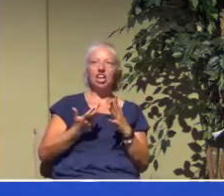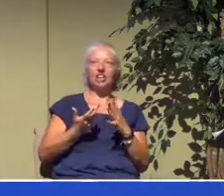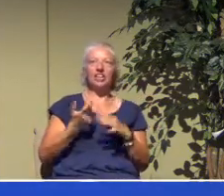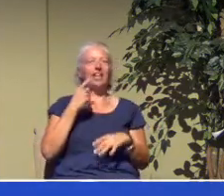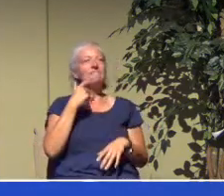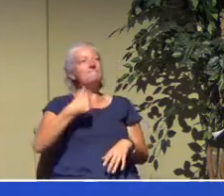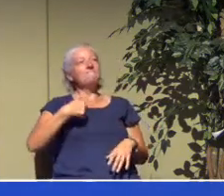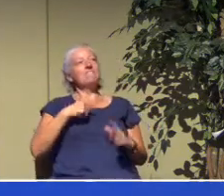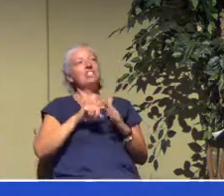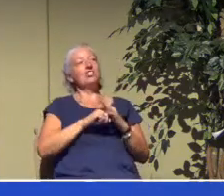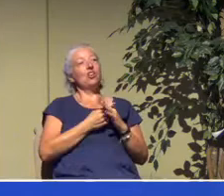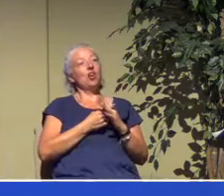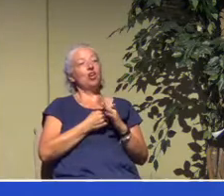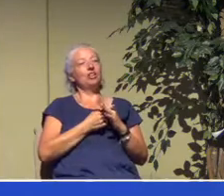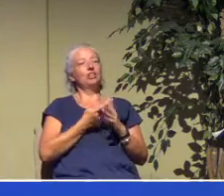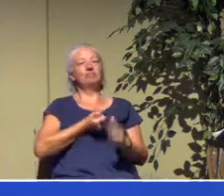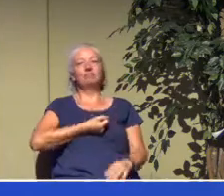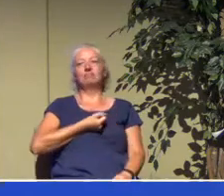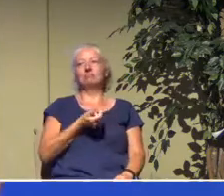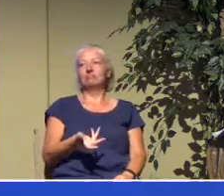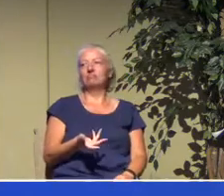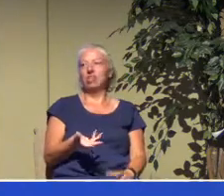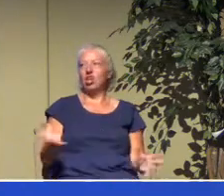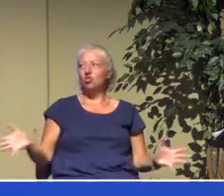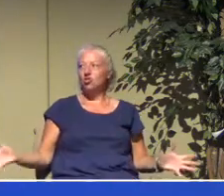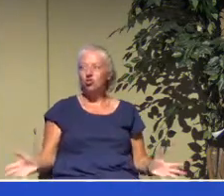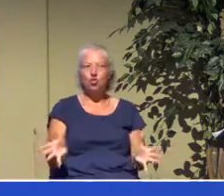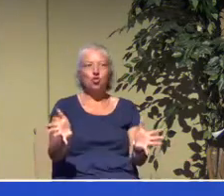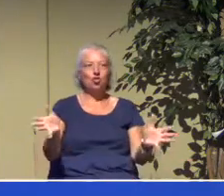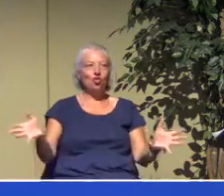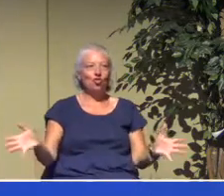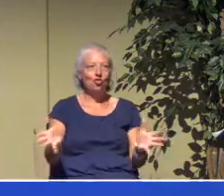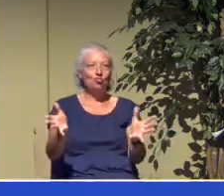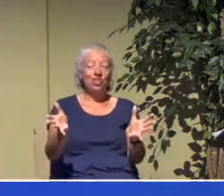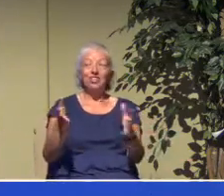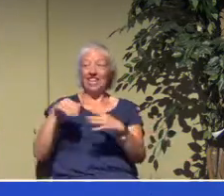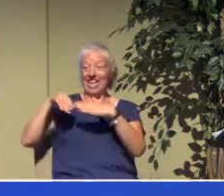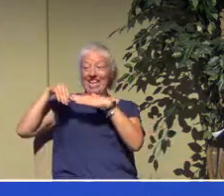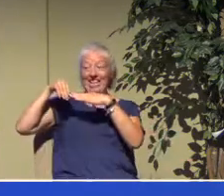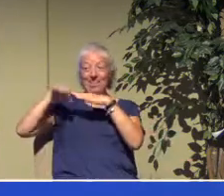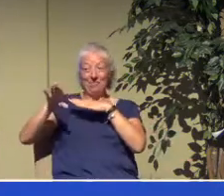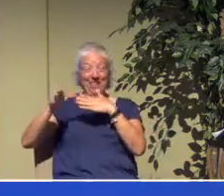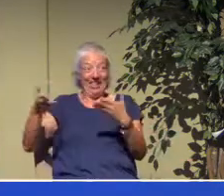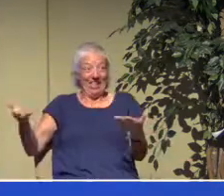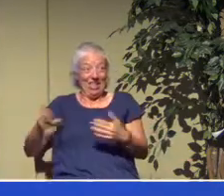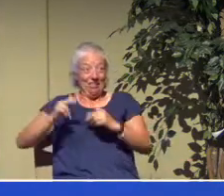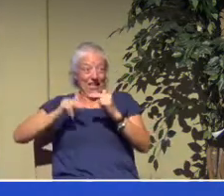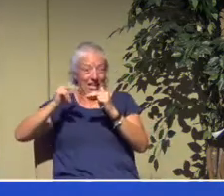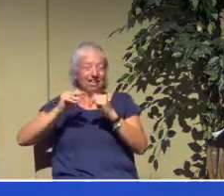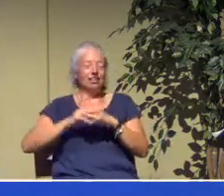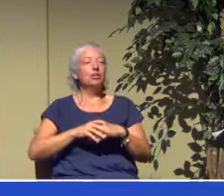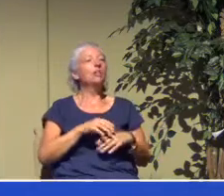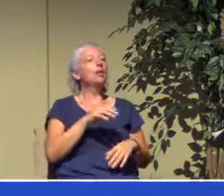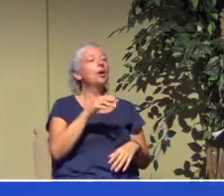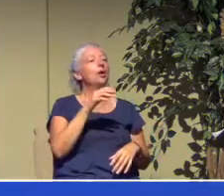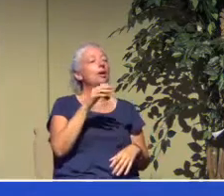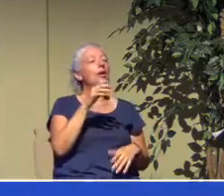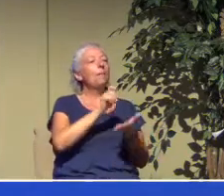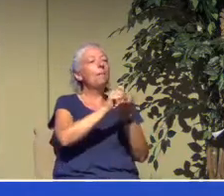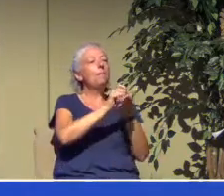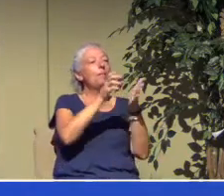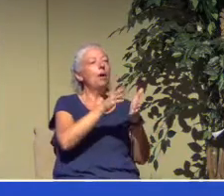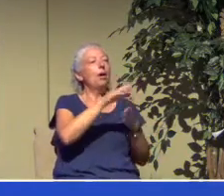would start just by expressing my encouragement, even stepping through the doors here. So the Apostle Paul, when he writes his letters